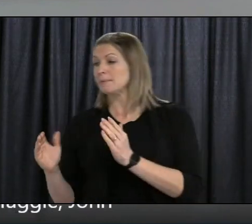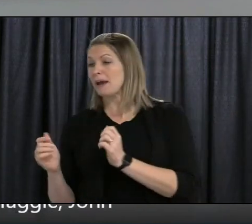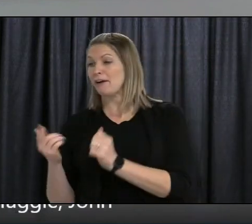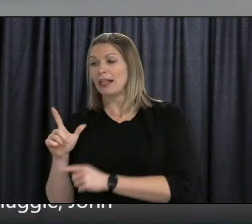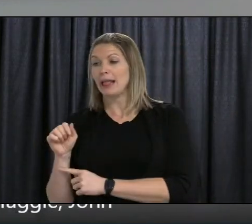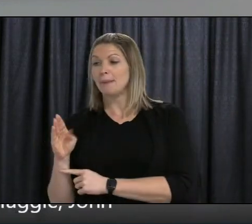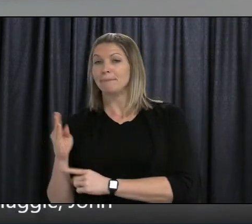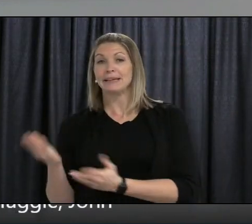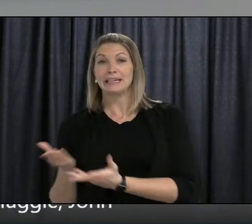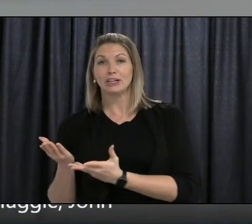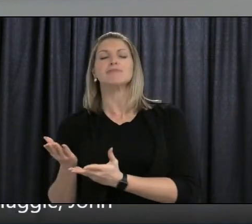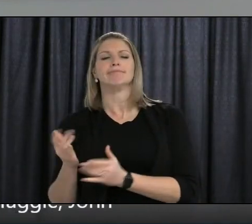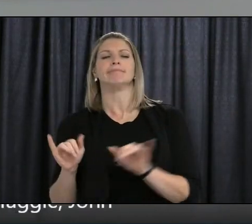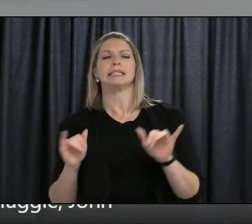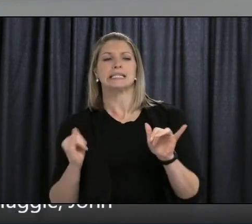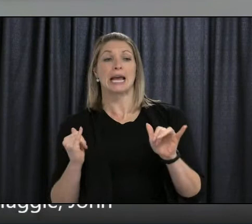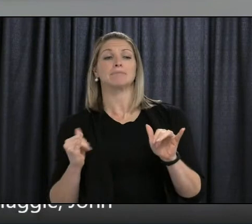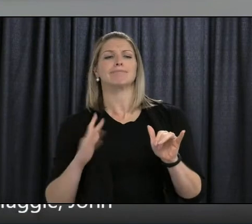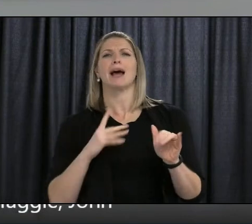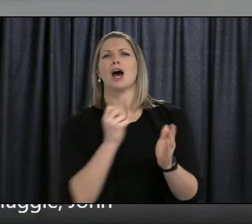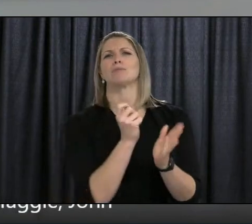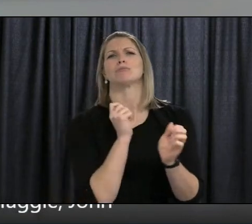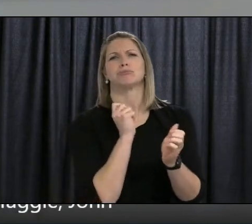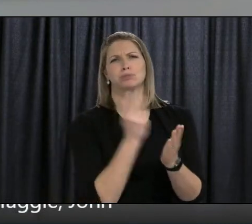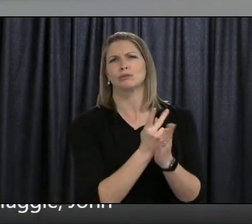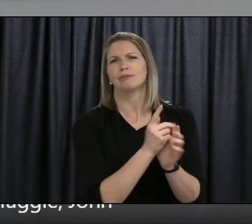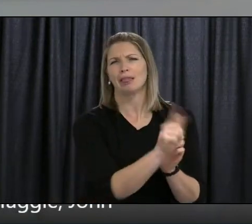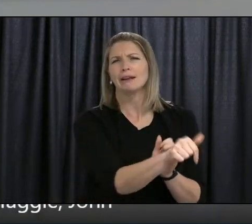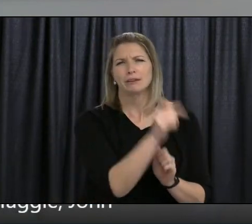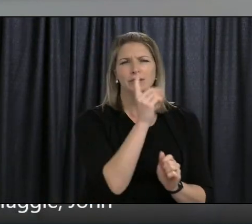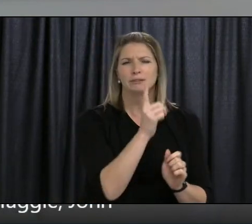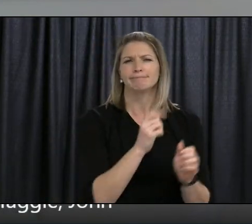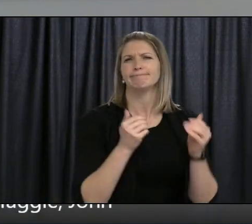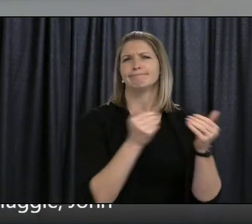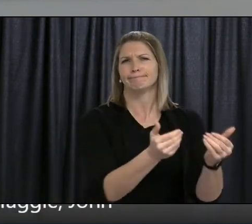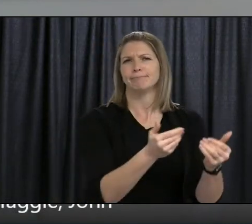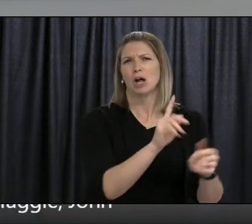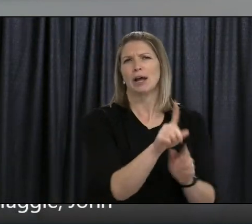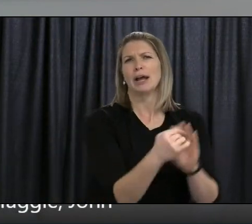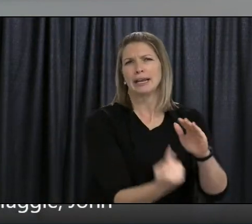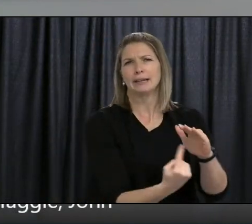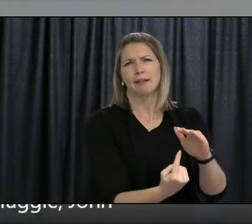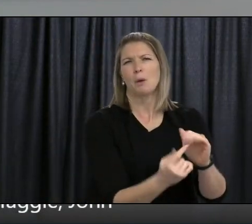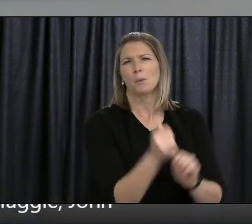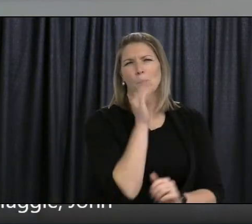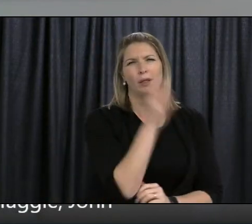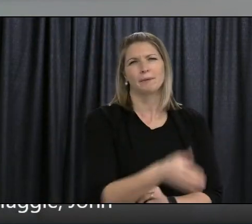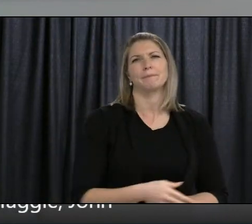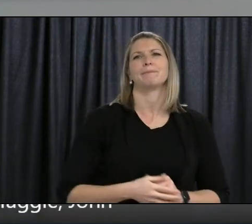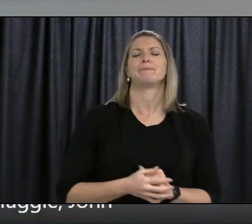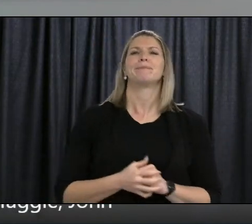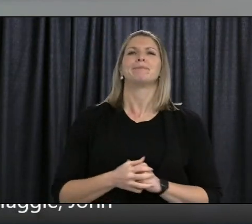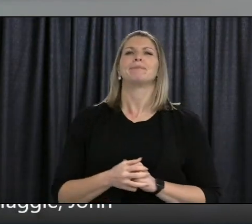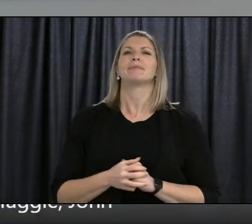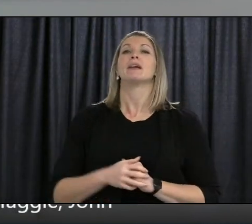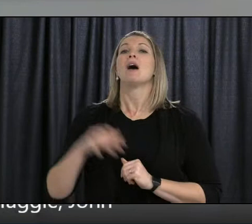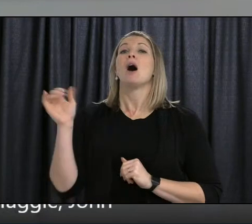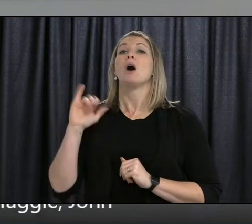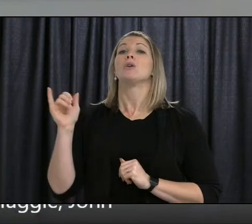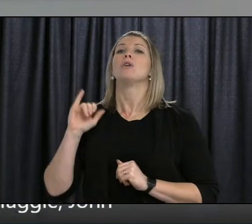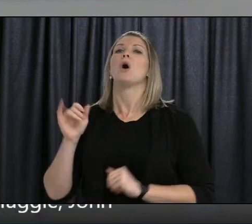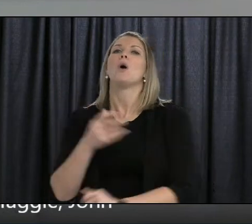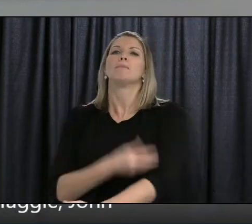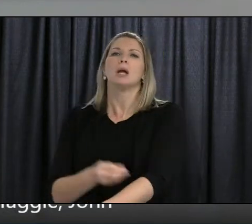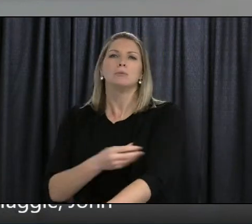and validated. In terms of the other rapid testing equipment, the antigen-based one, that was later